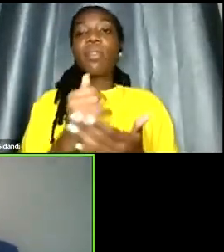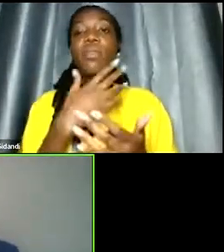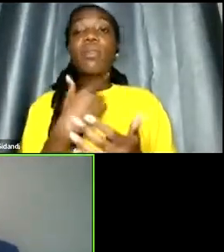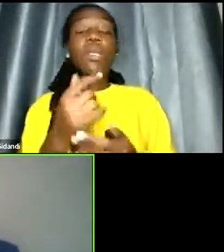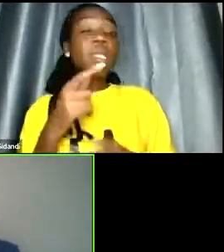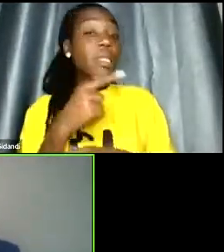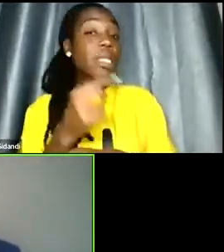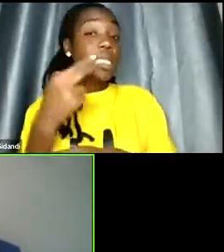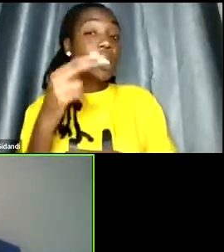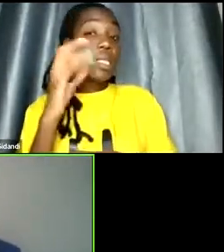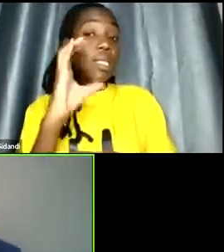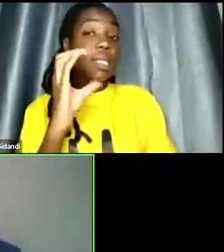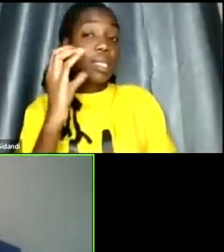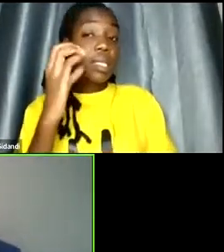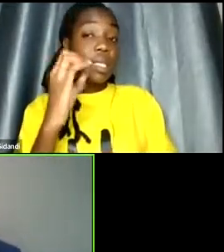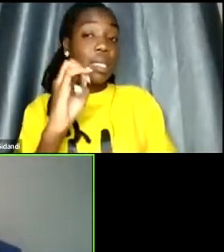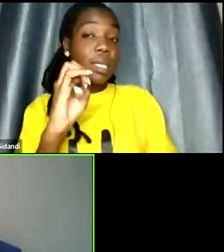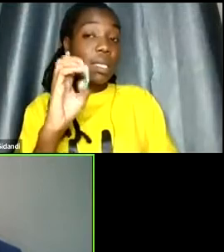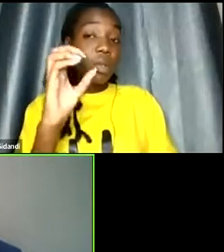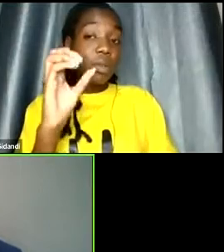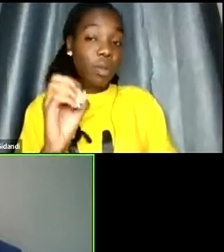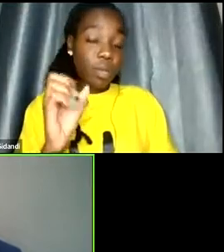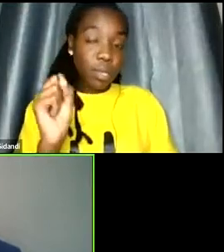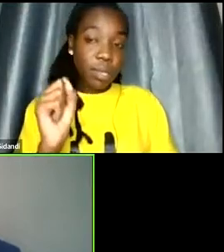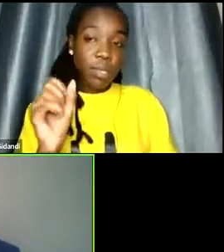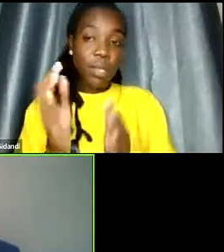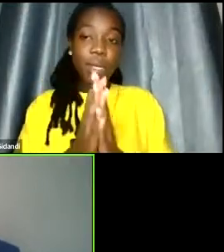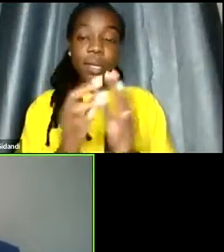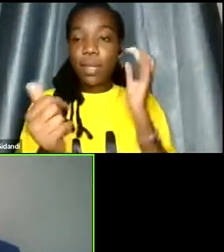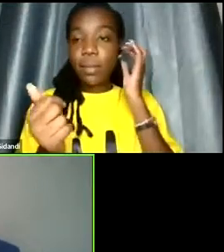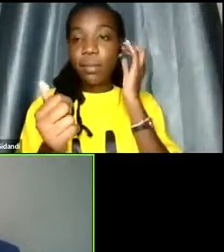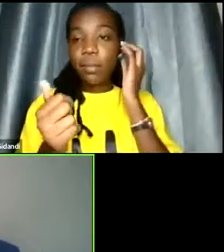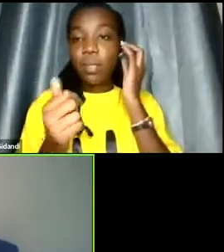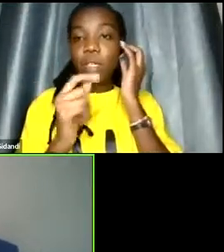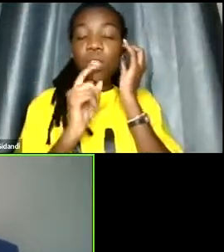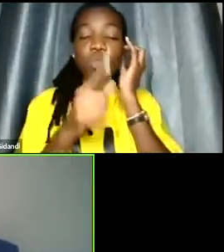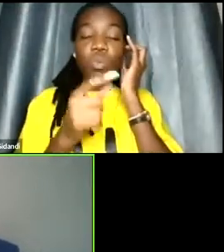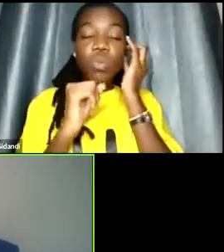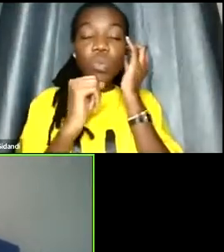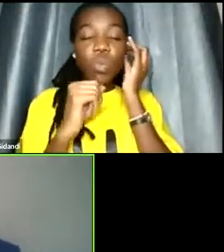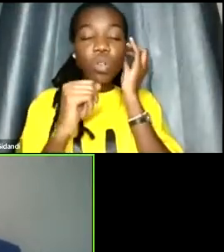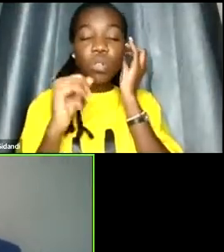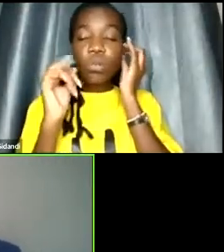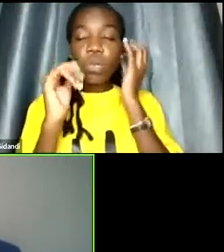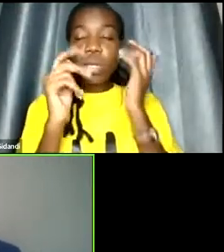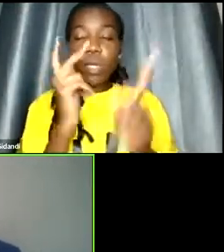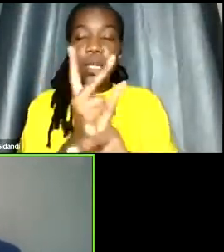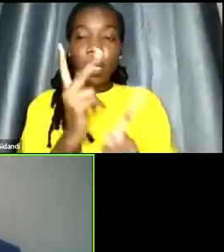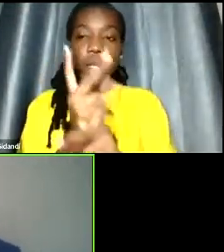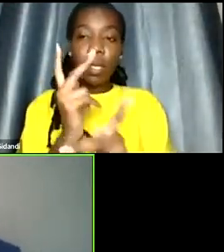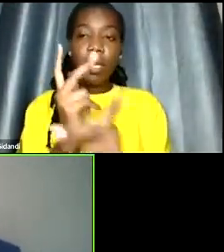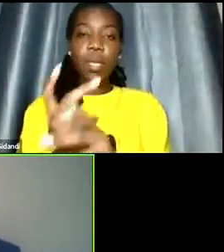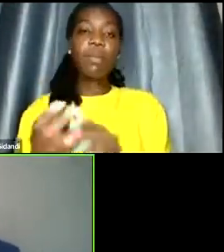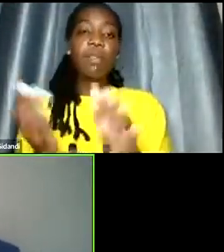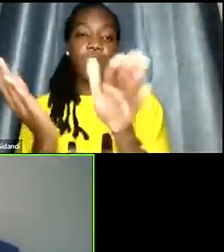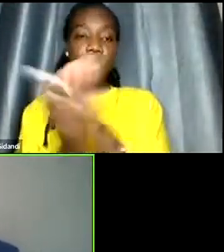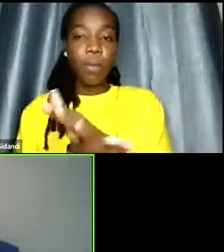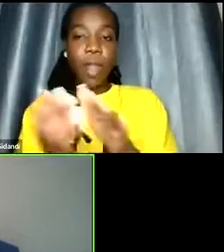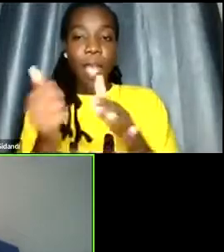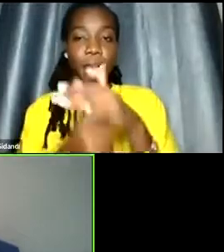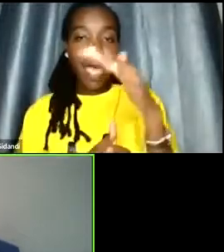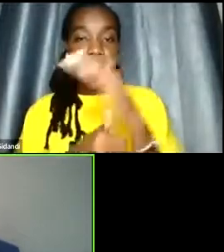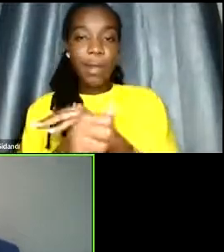founders. Do not keep the succession planning document as a top secret kept in a safe under lock and